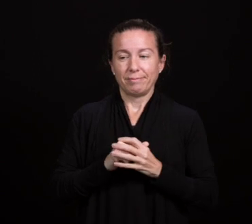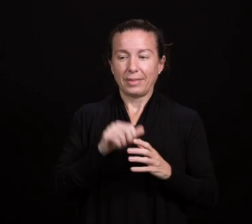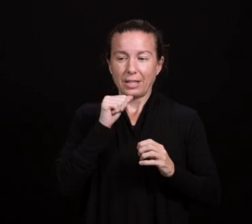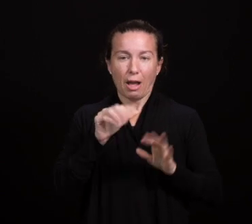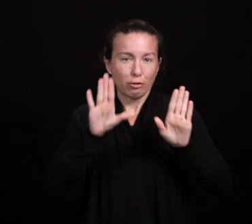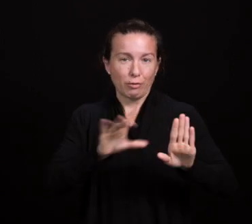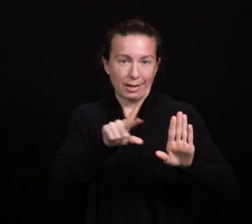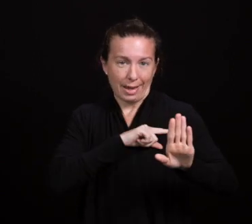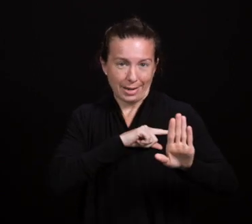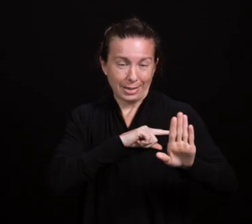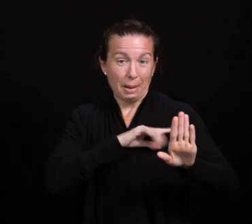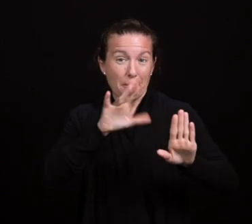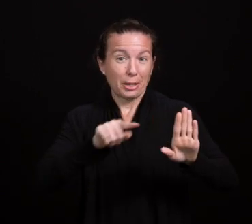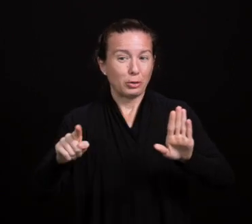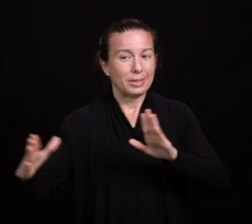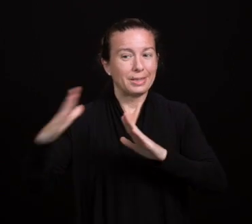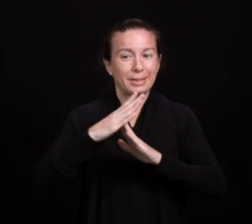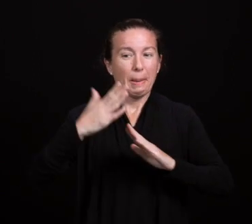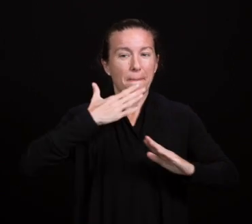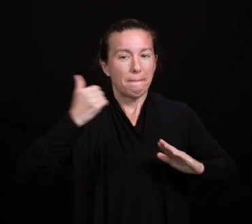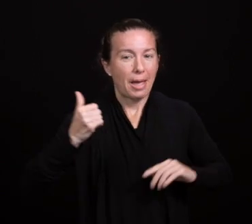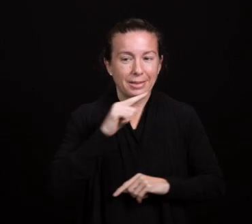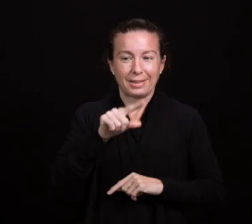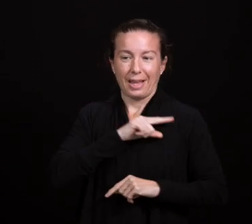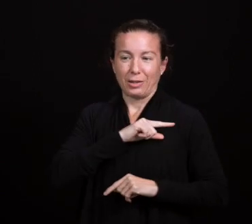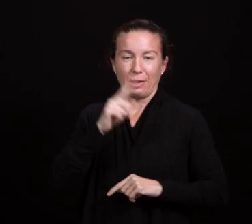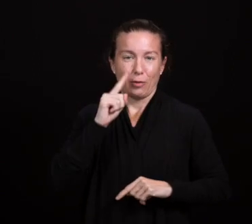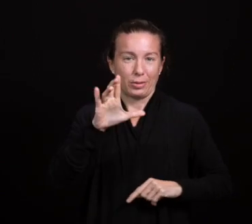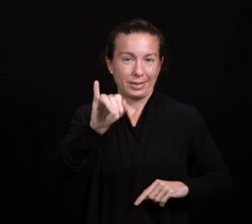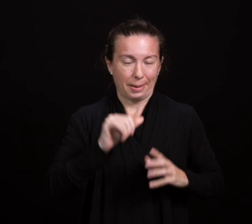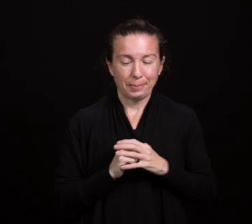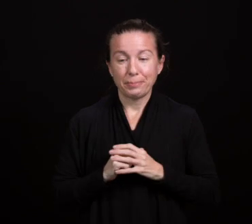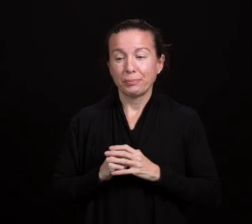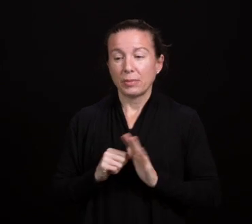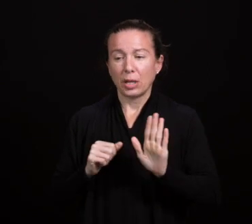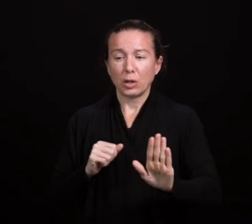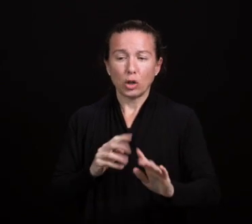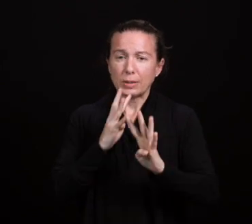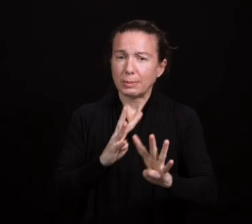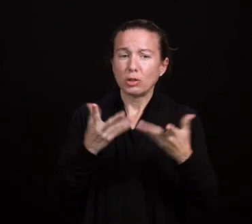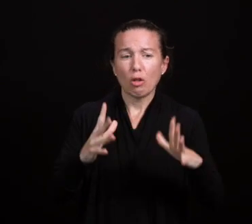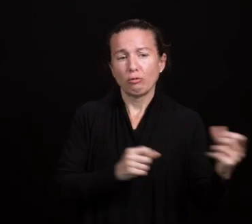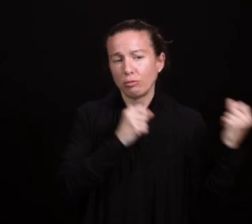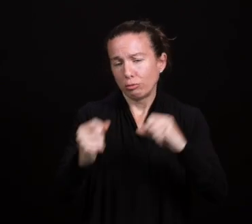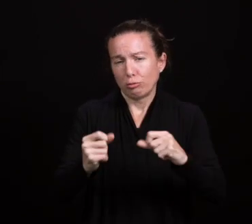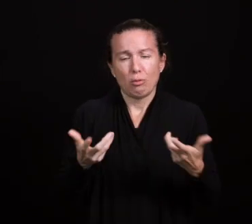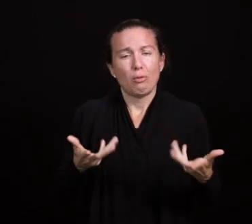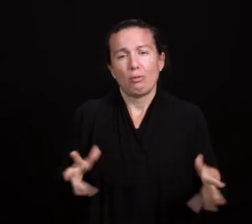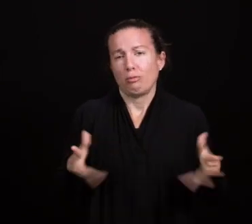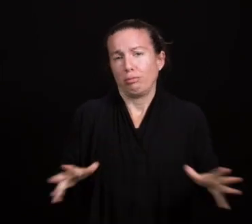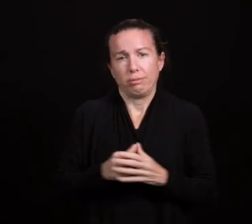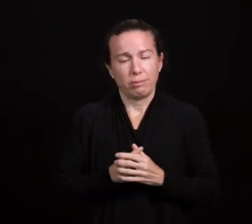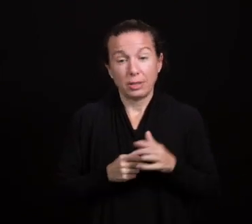speech is so strong already that if she did go deaf and we had to get a cochlear implant, that it would work fine for her.